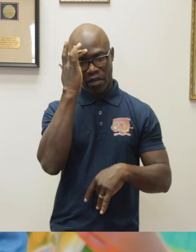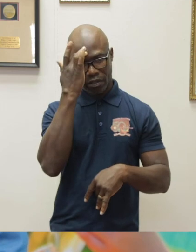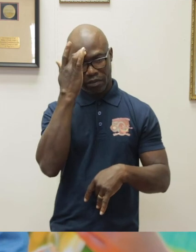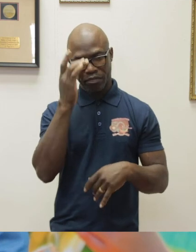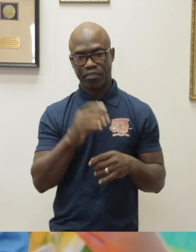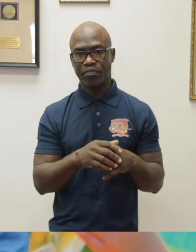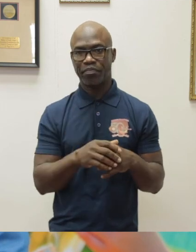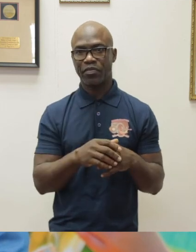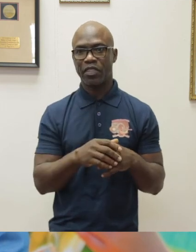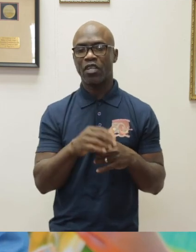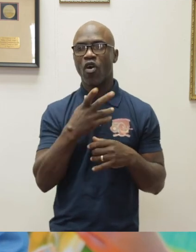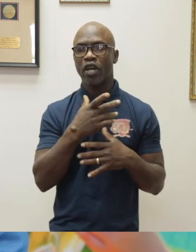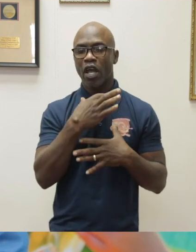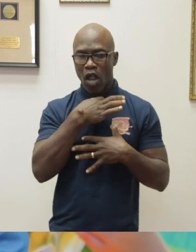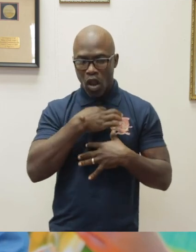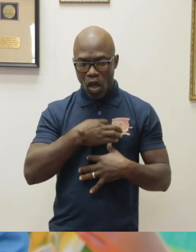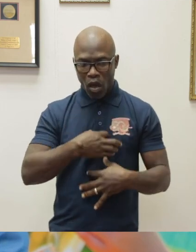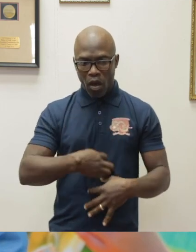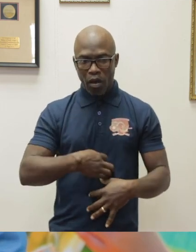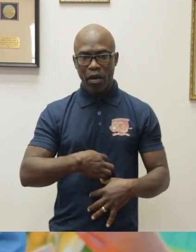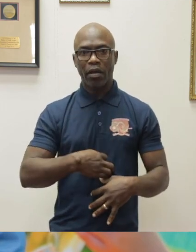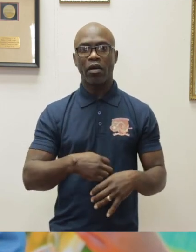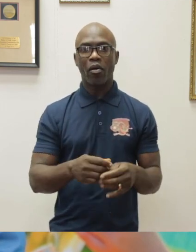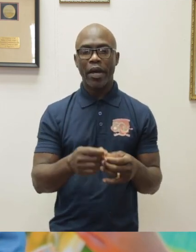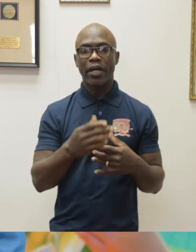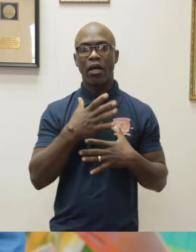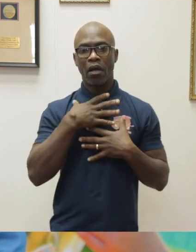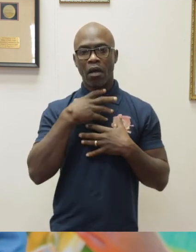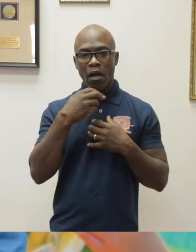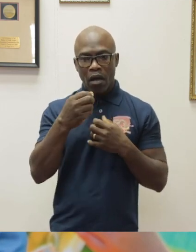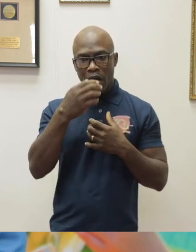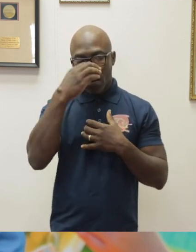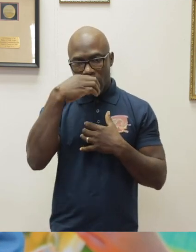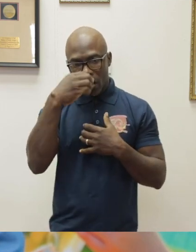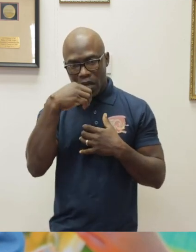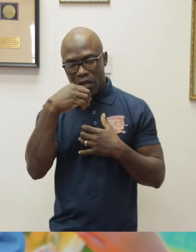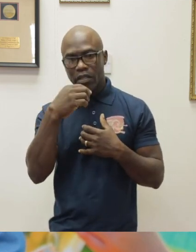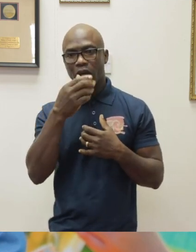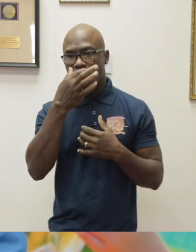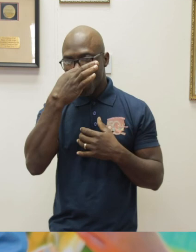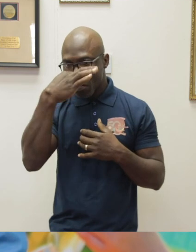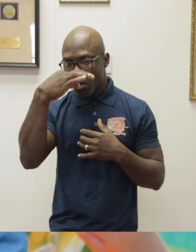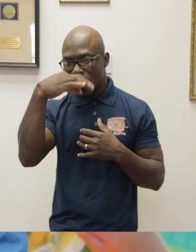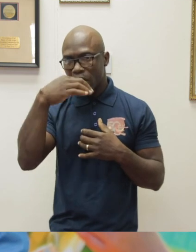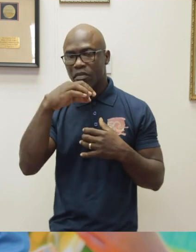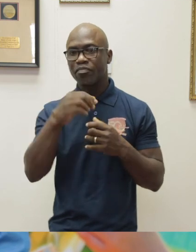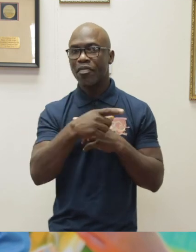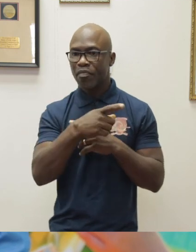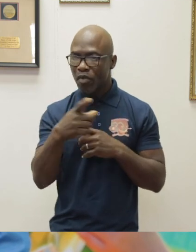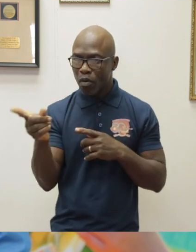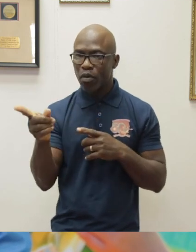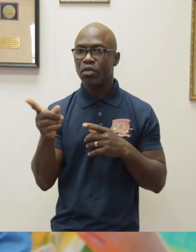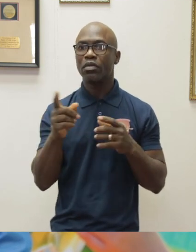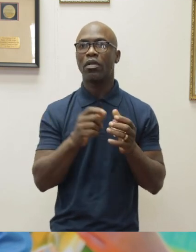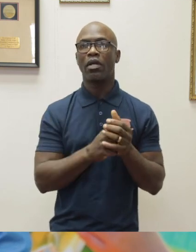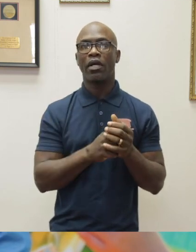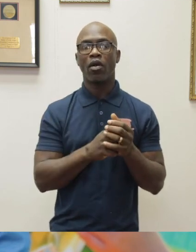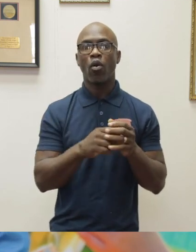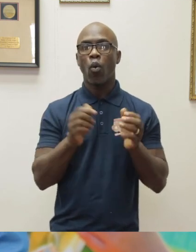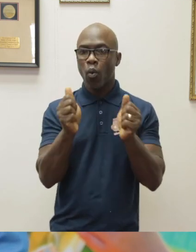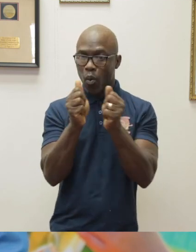Chronic lung diseases such as asthma and bronchitis, as well as those associated with